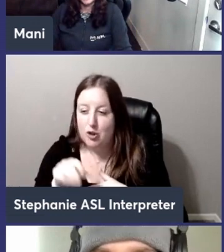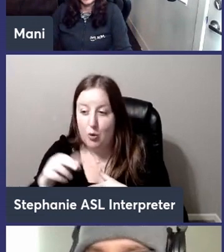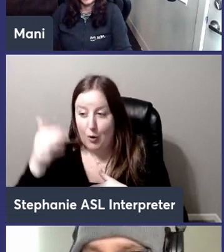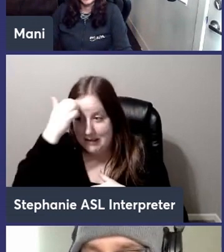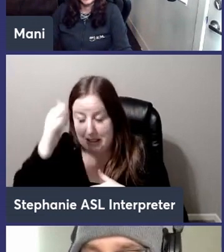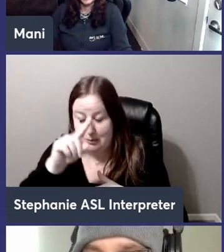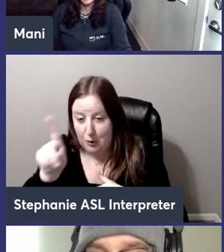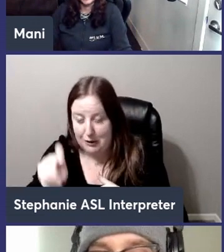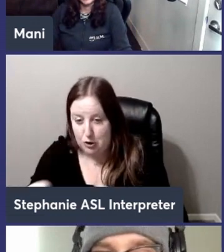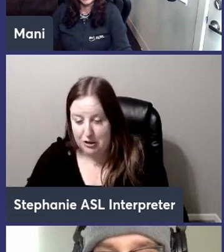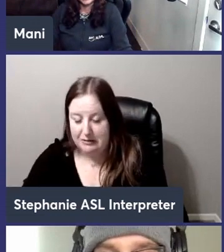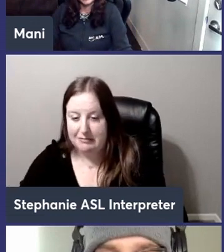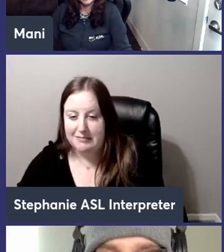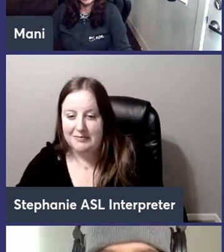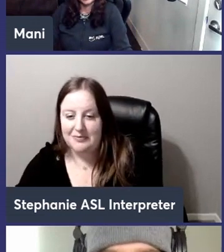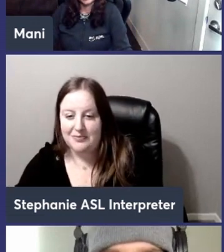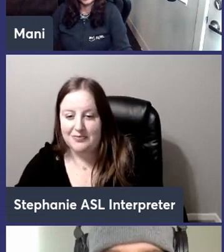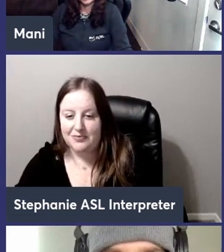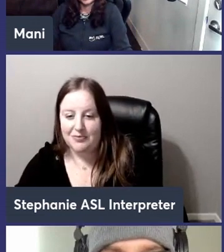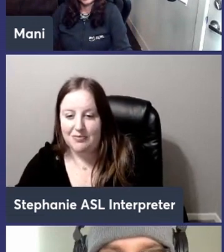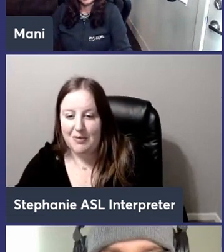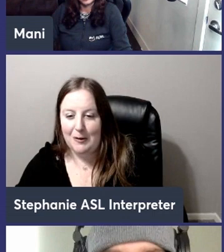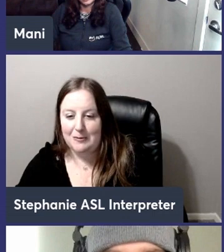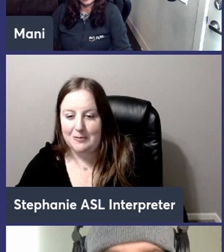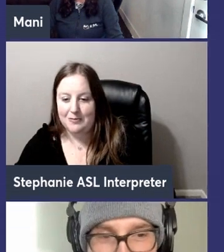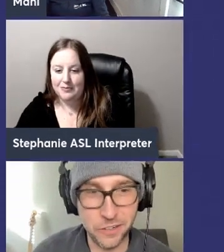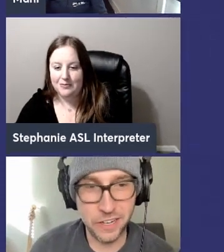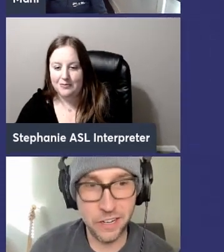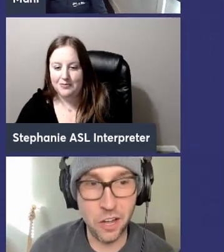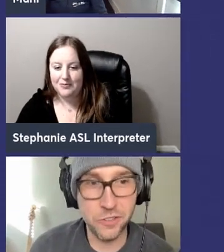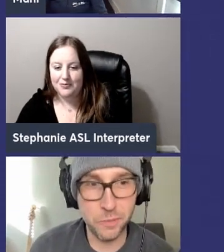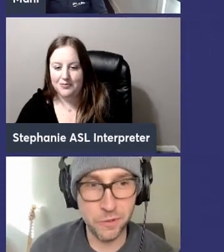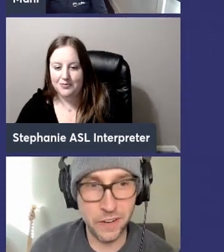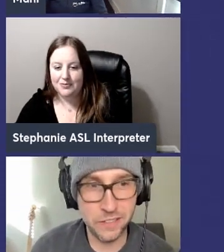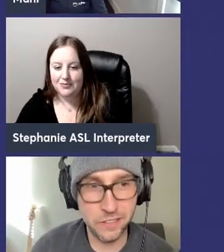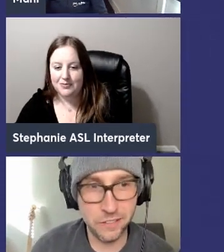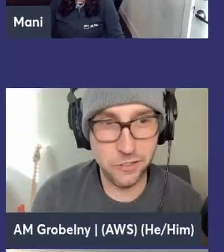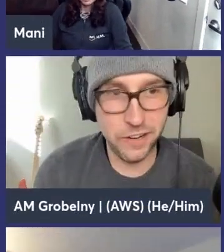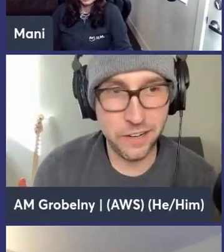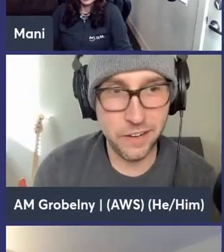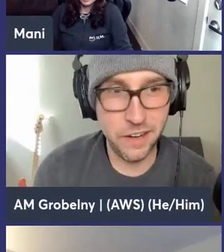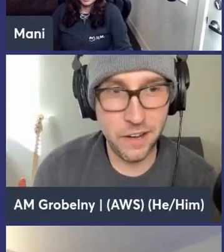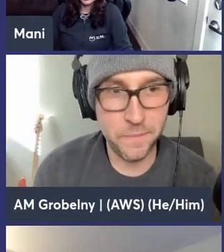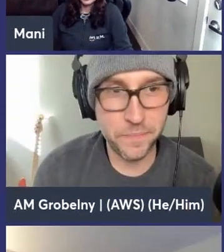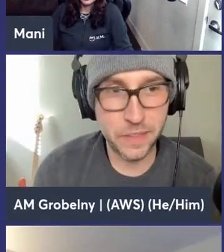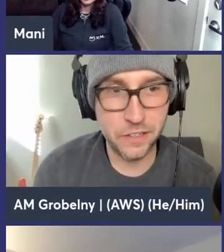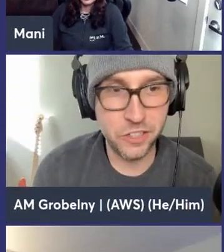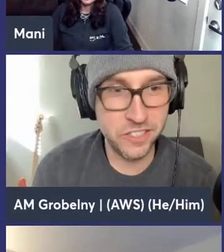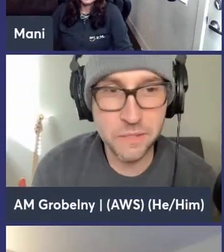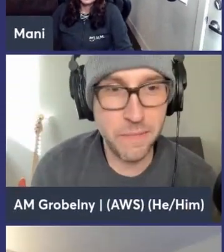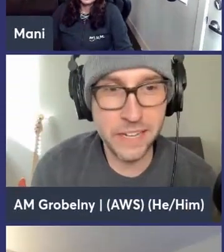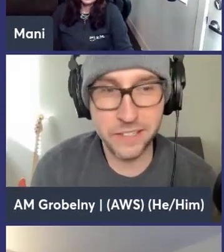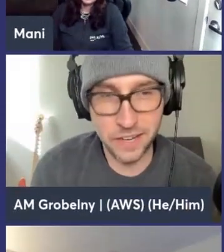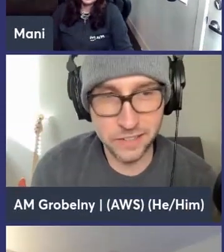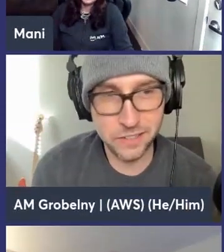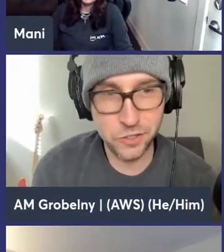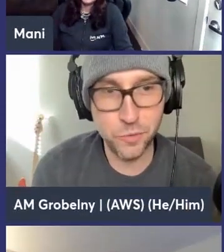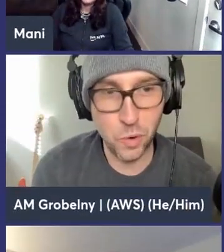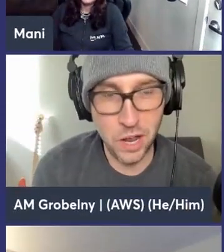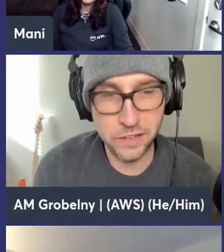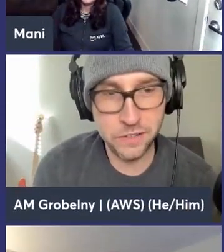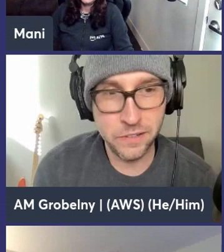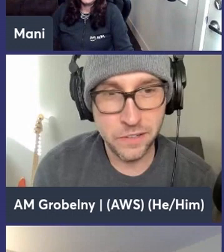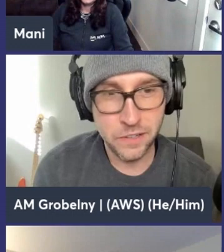question. So there's supervised learning and unsupervised learning. Does it make sense